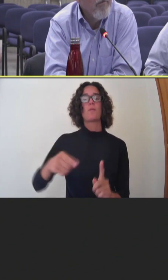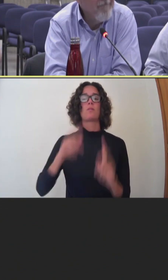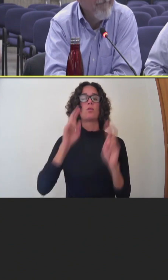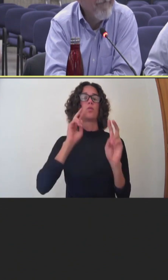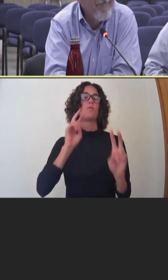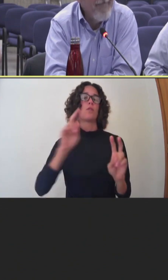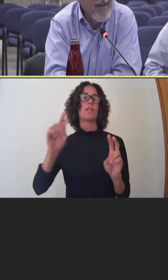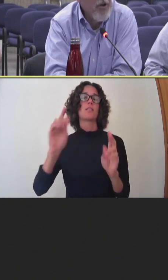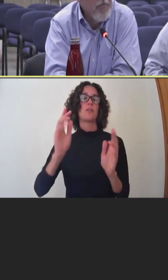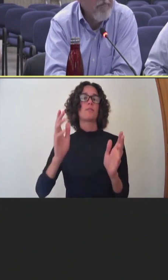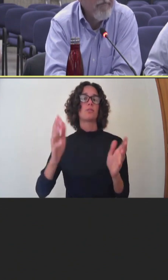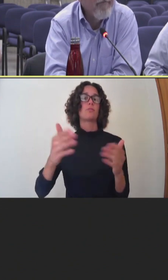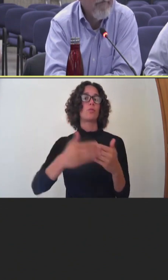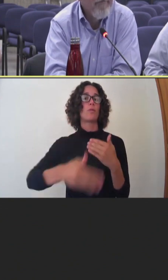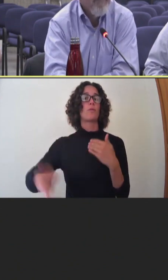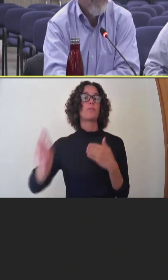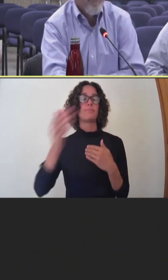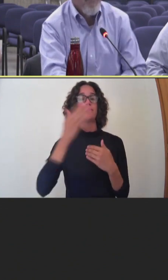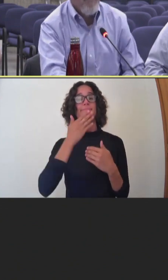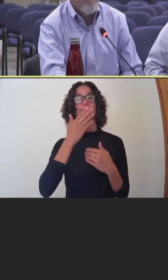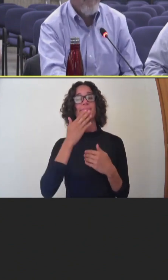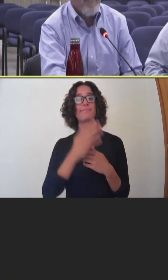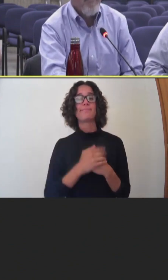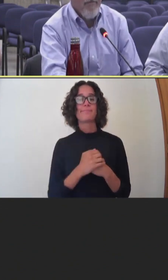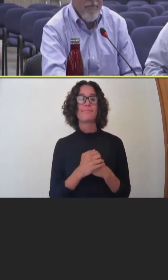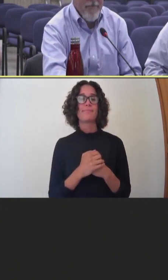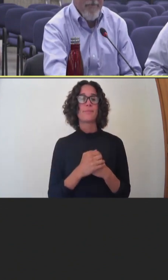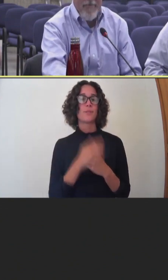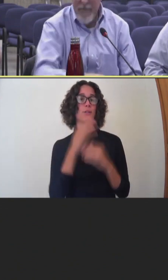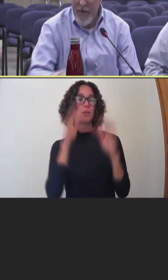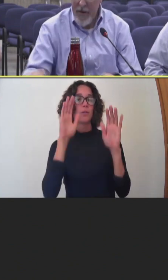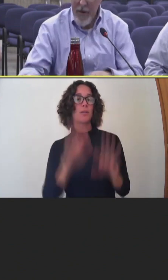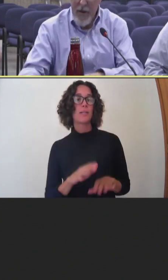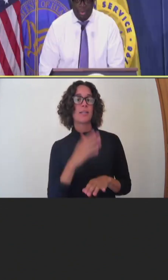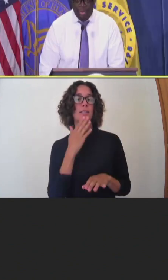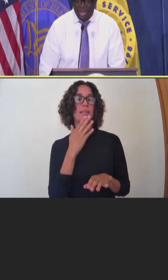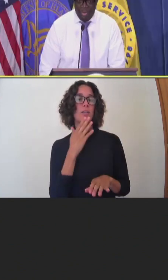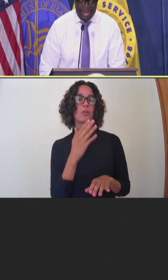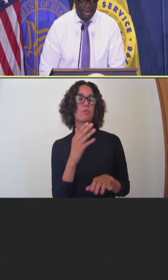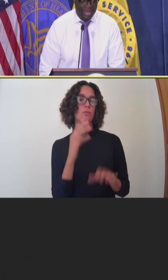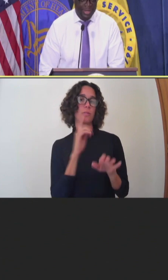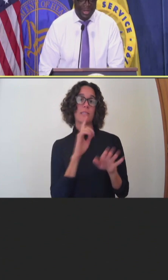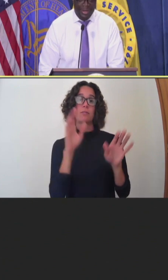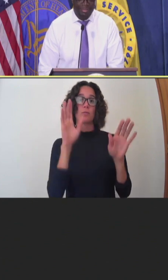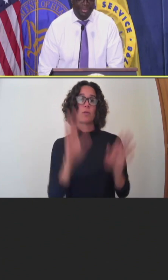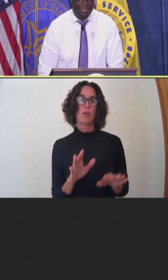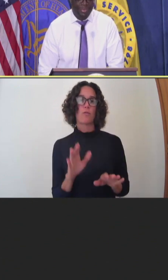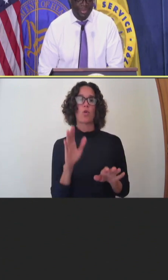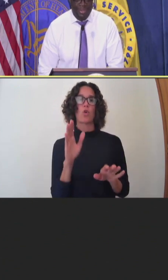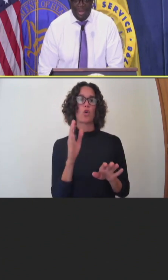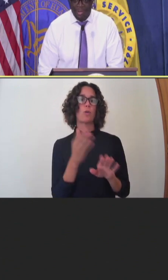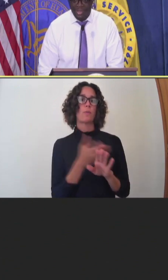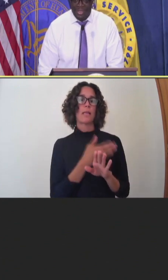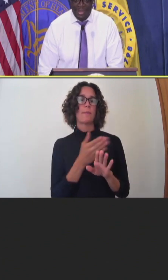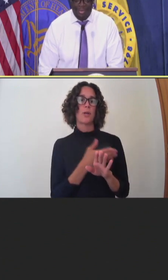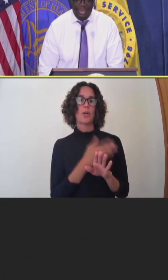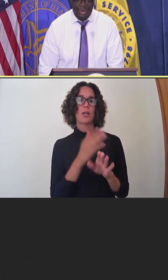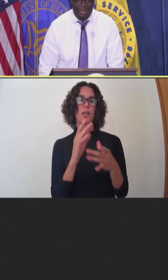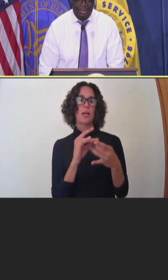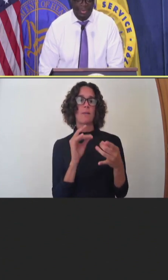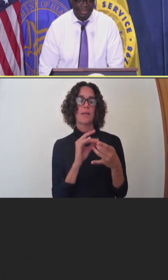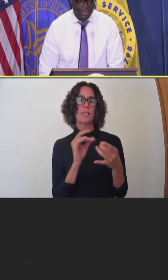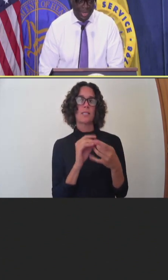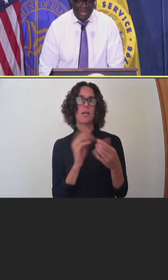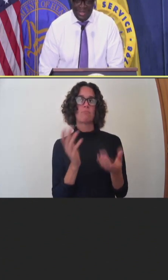forward. Thank you. Great, thank you. These were wonderful preliminary comments.